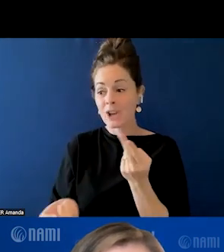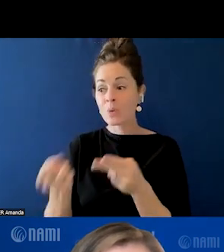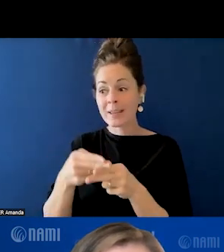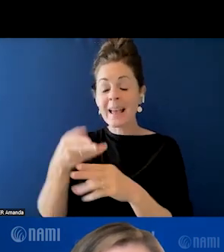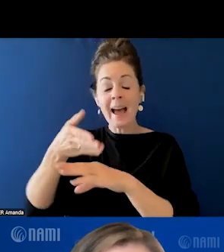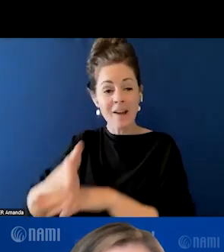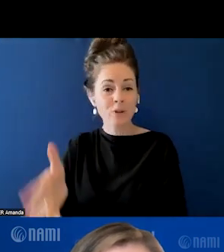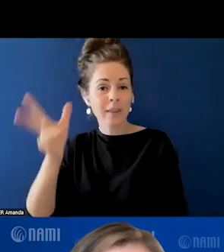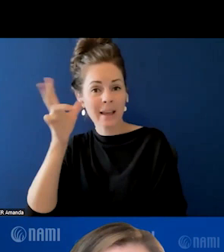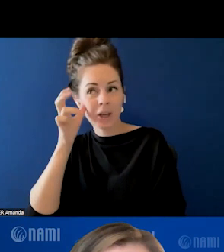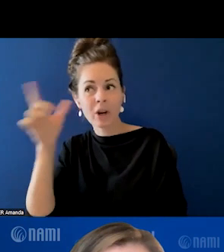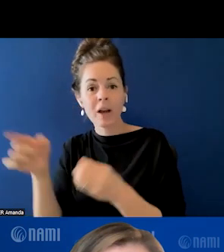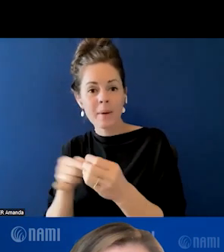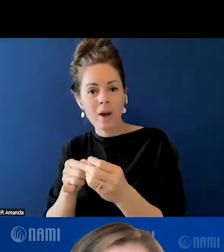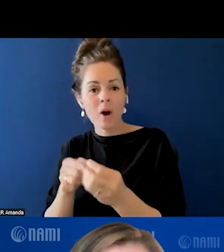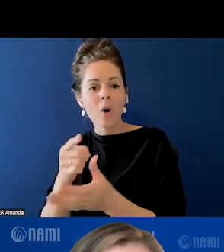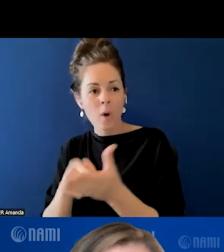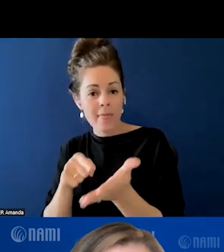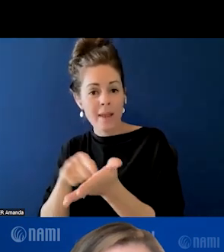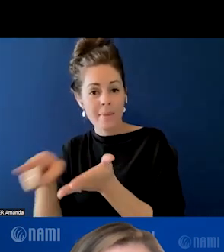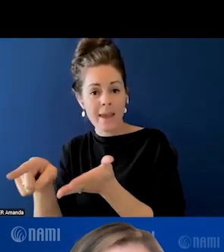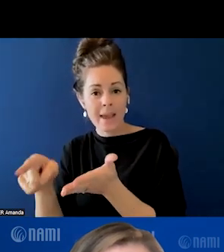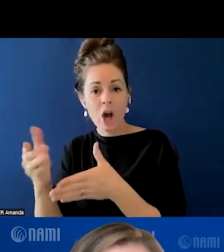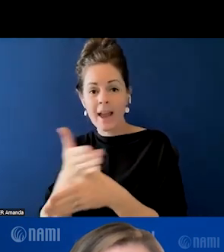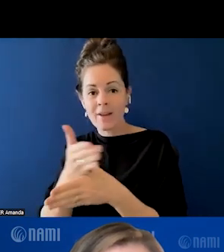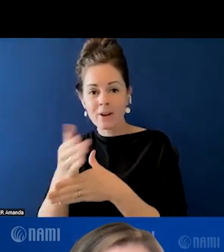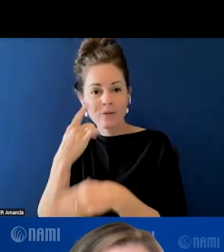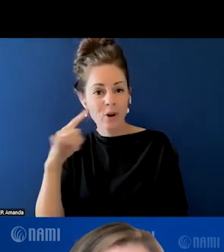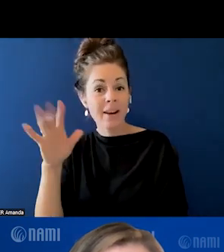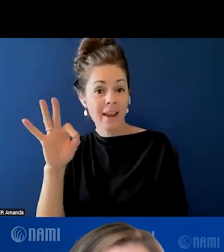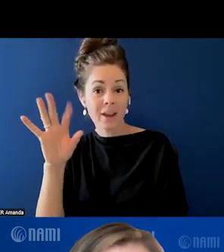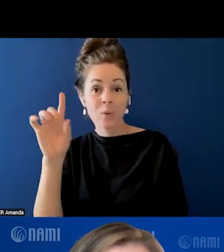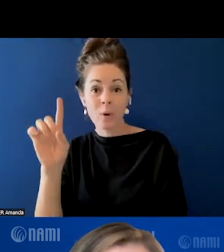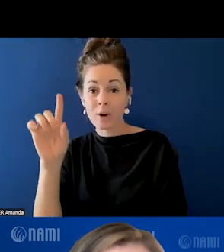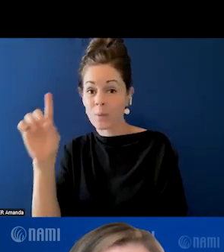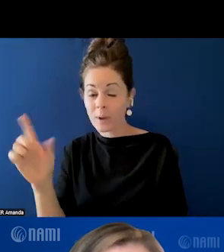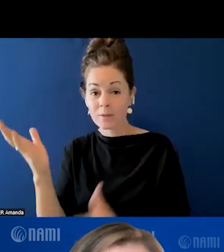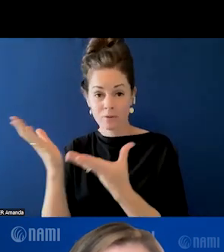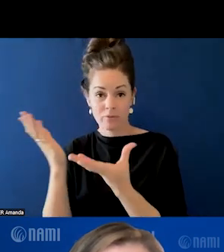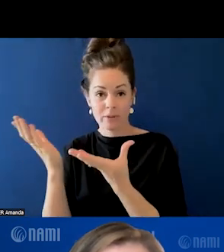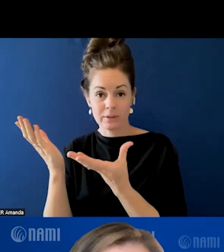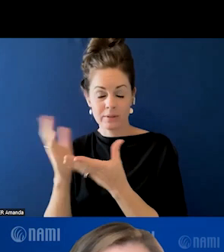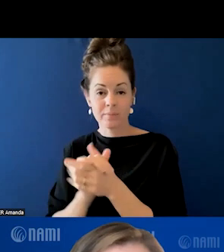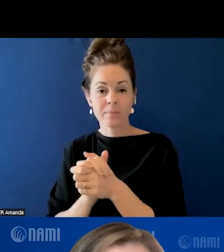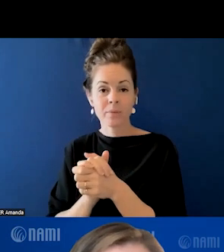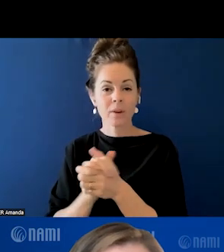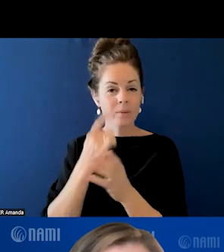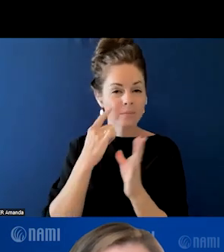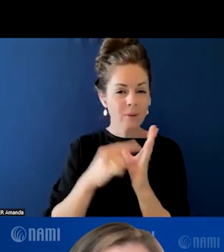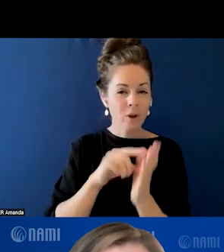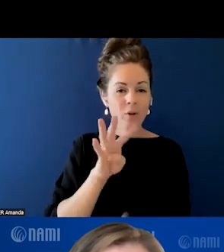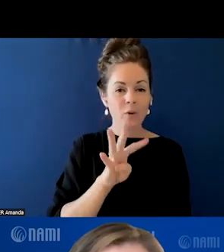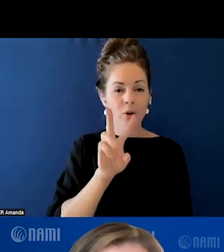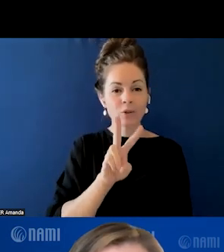hearing what Americans already pay on average for 911 services. So we found that 42%